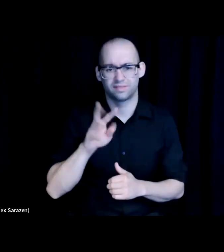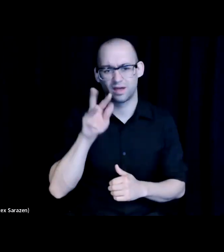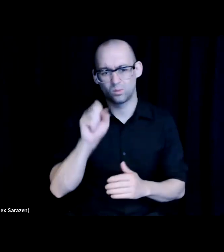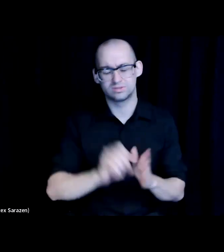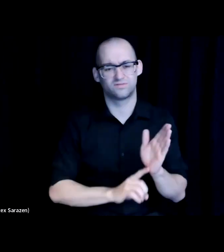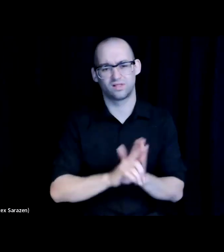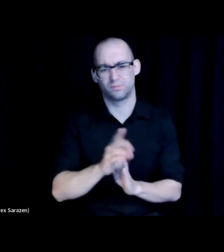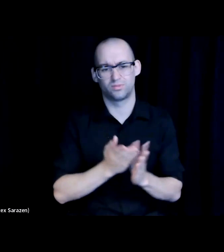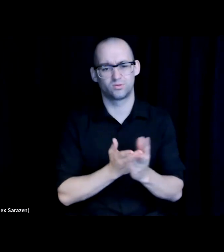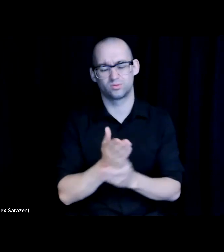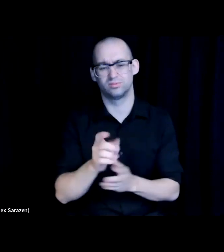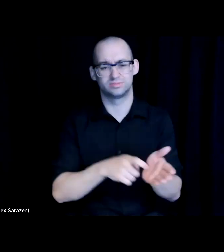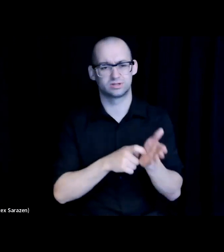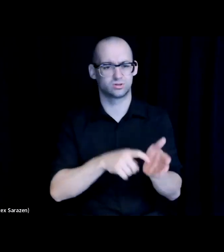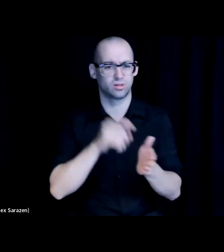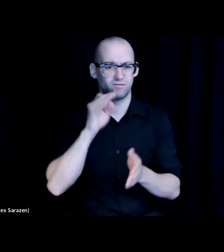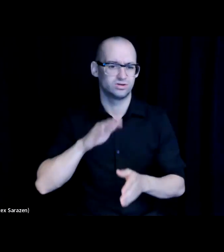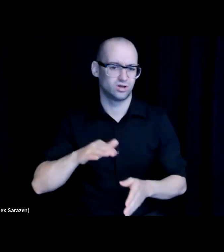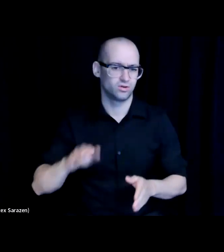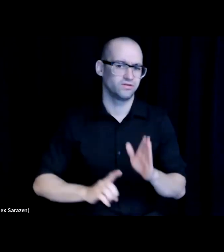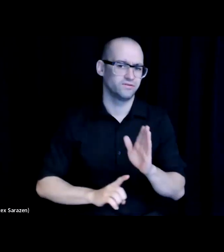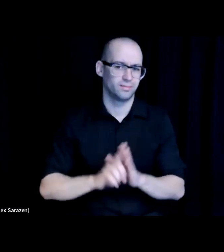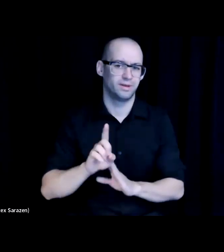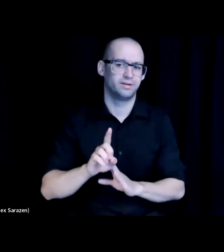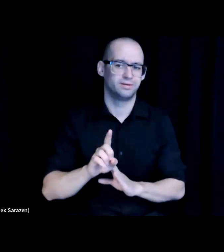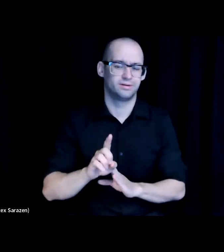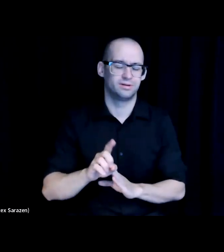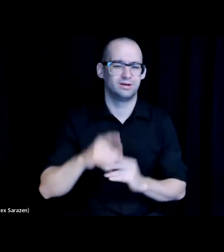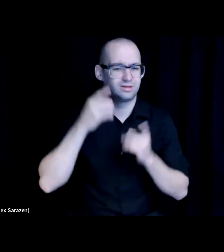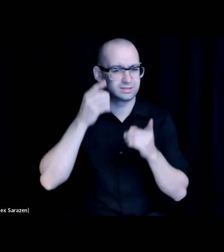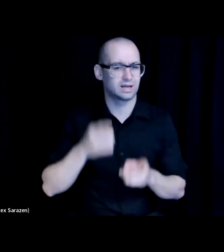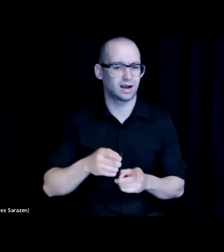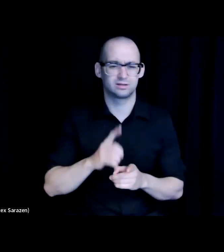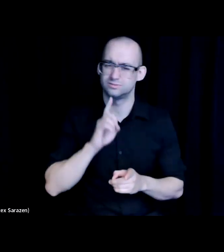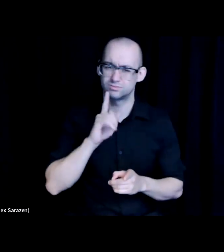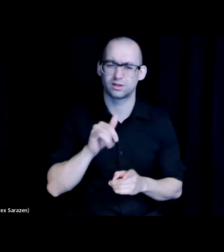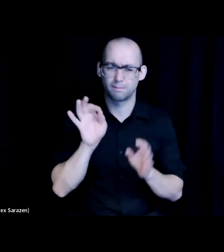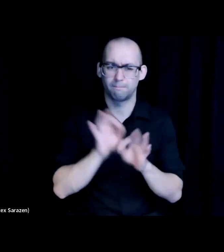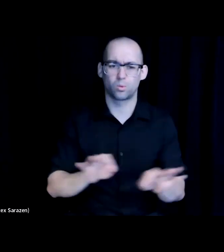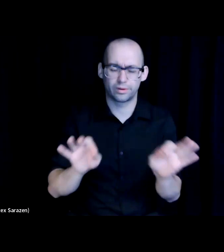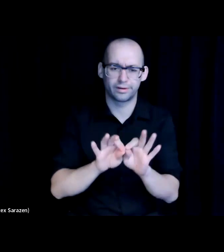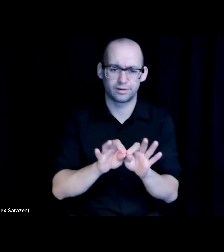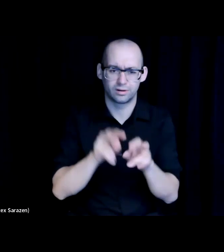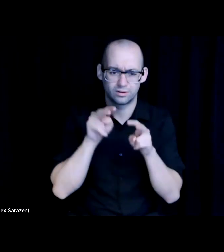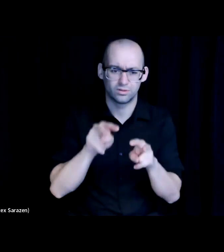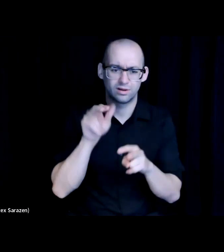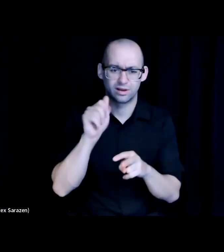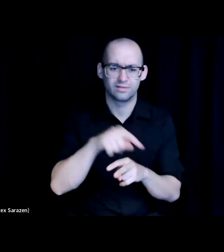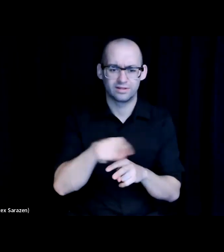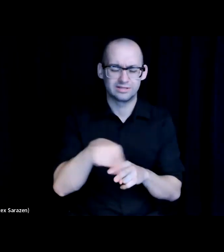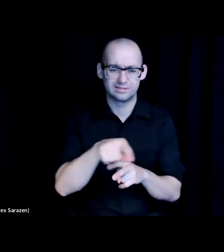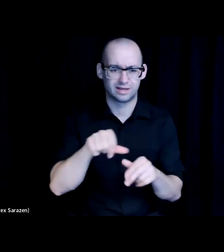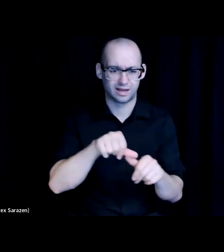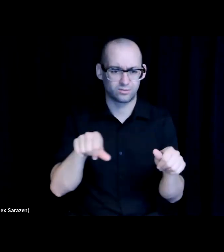Childhood Initiative's Equity Subcommittee, who determined that it was critical to look at these two areas on telehealth